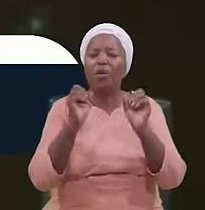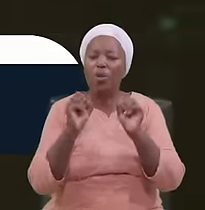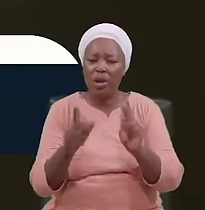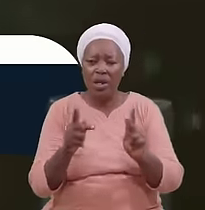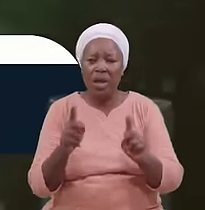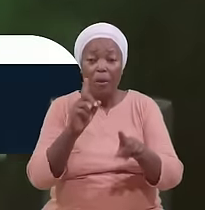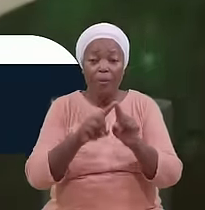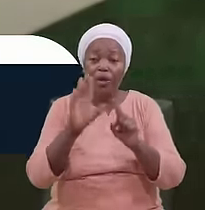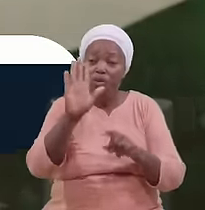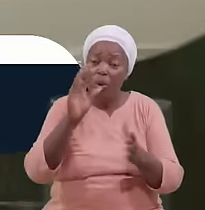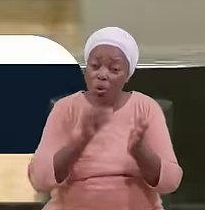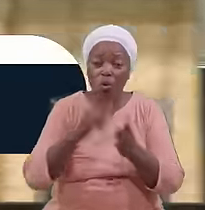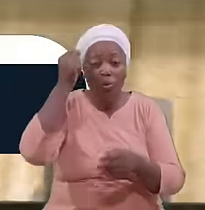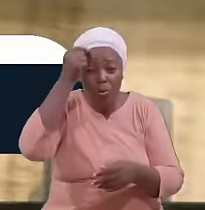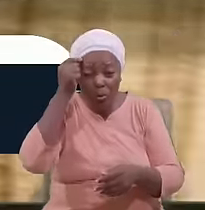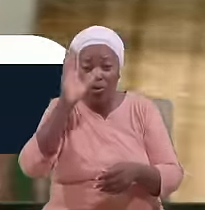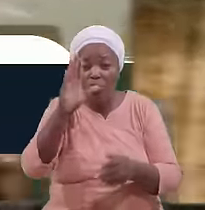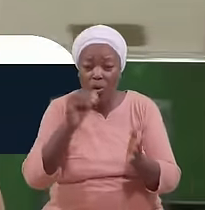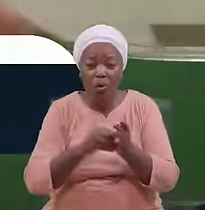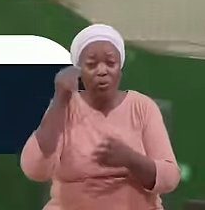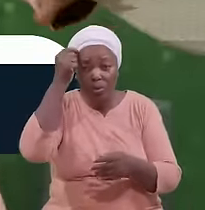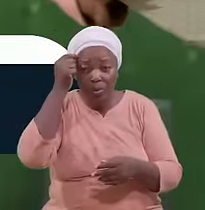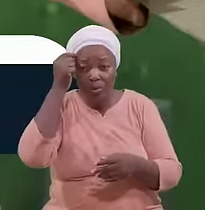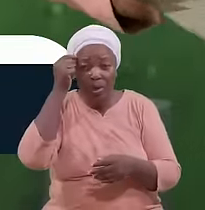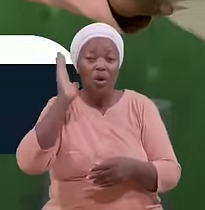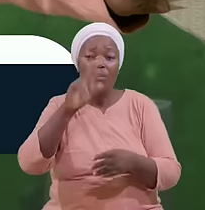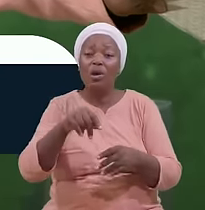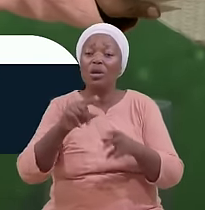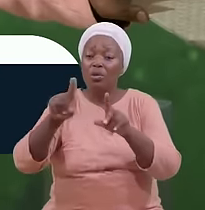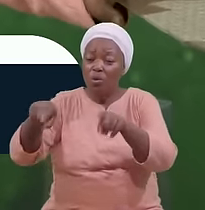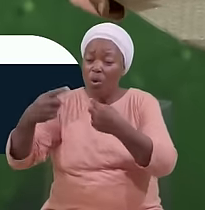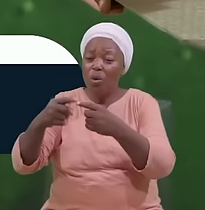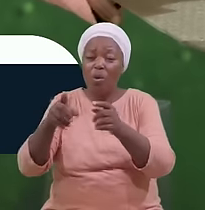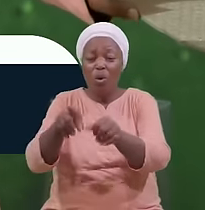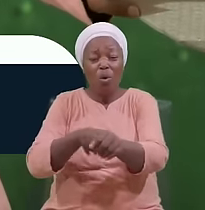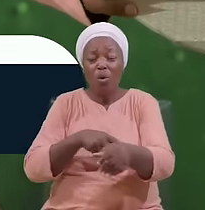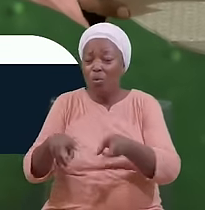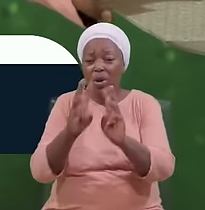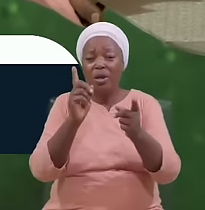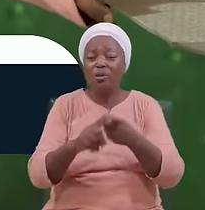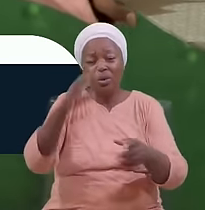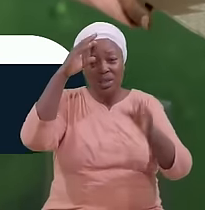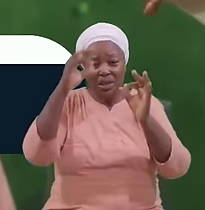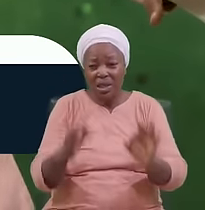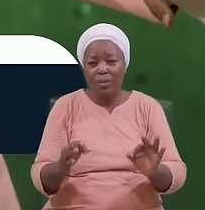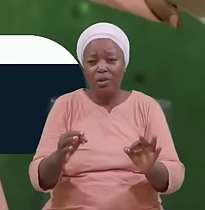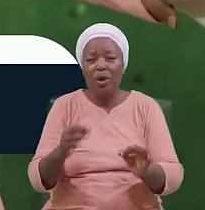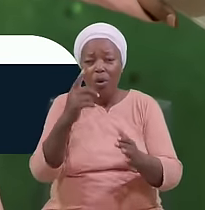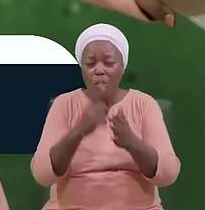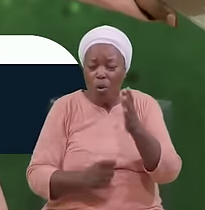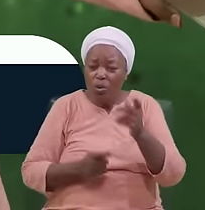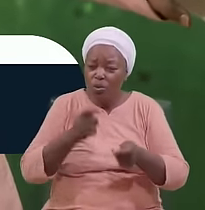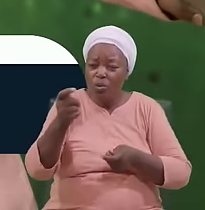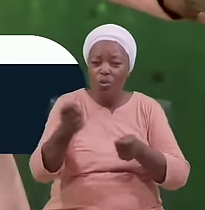But your own thought will go a long way to determine what rules